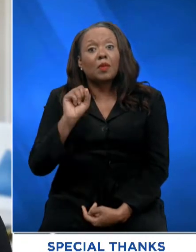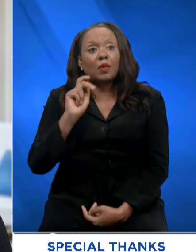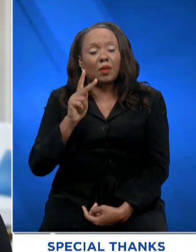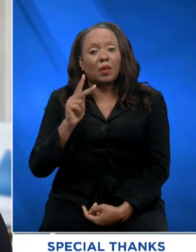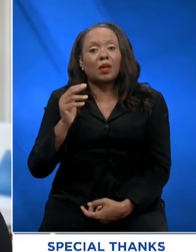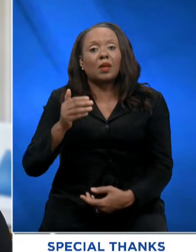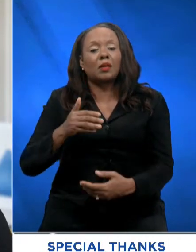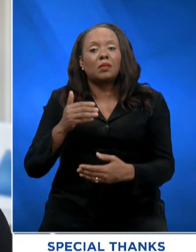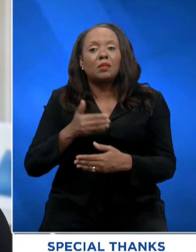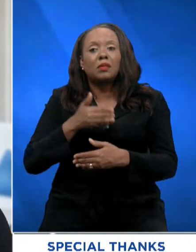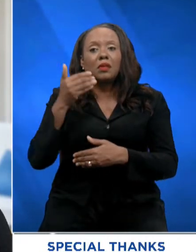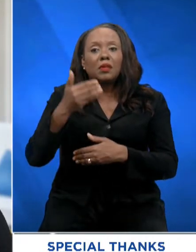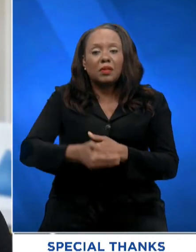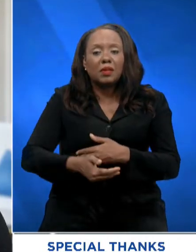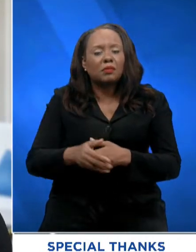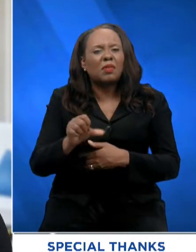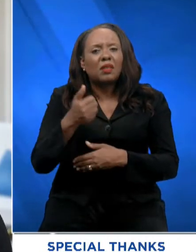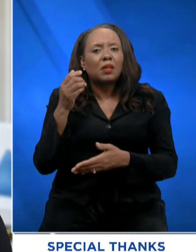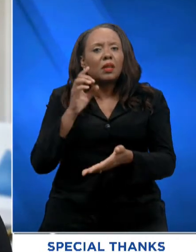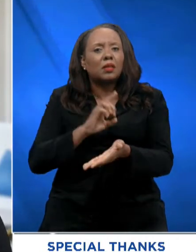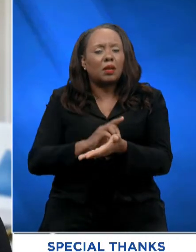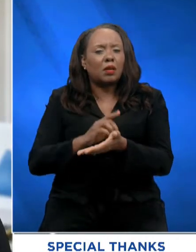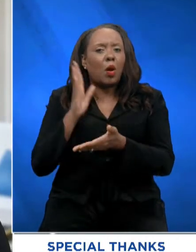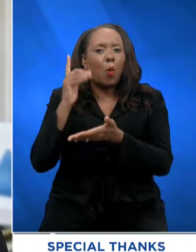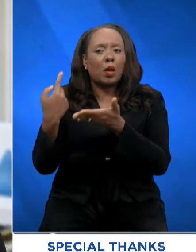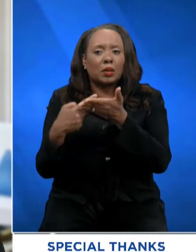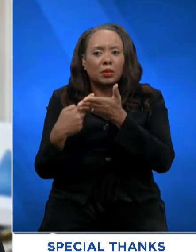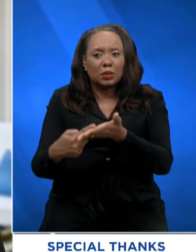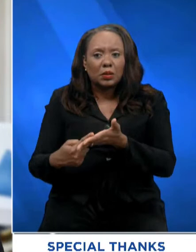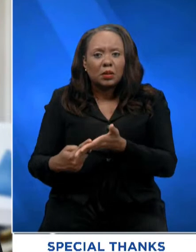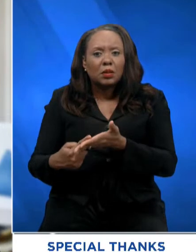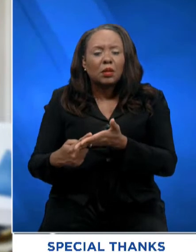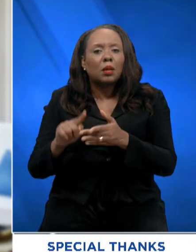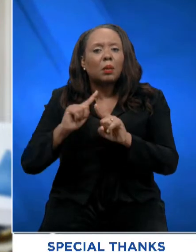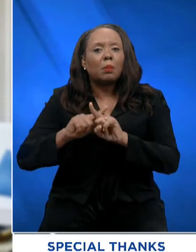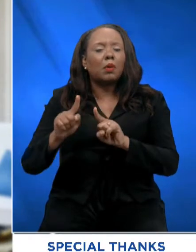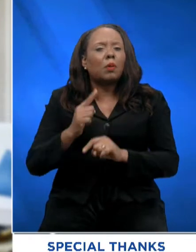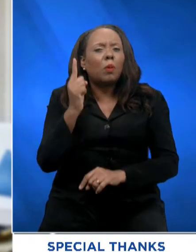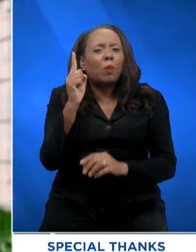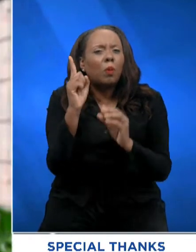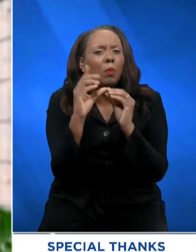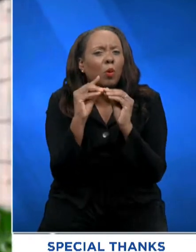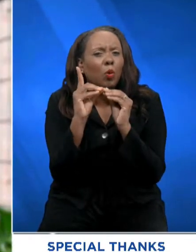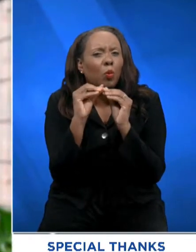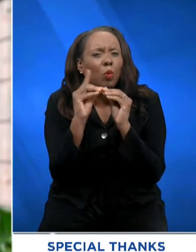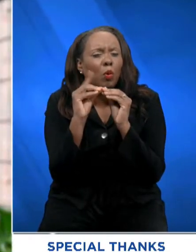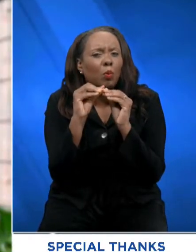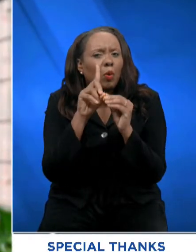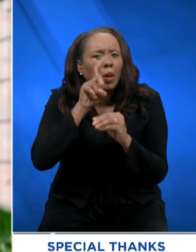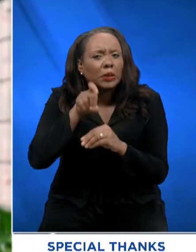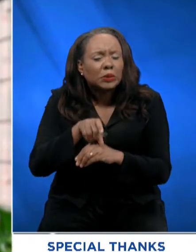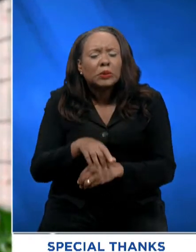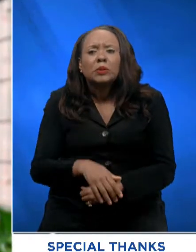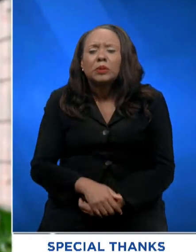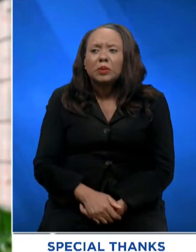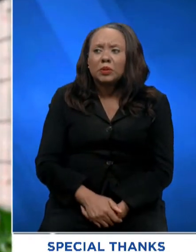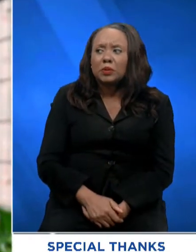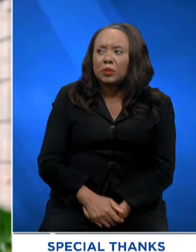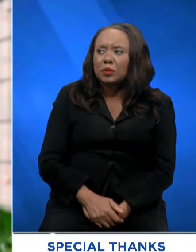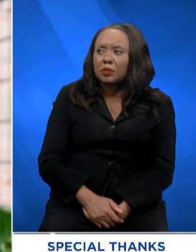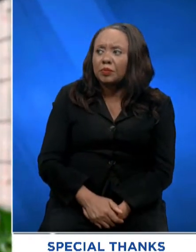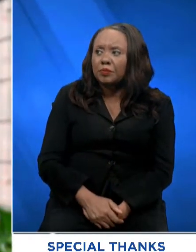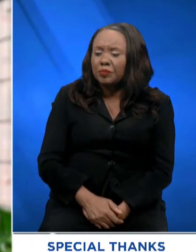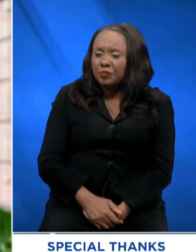psychiatrist who is with us. But just before we go there, one more question relates to this issue here. We've been